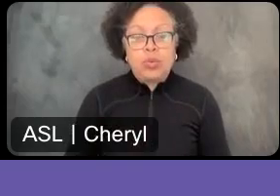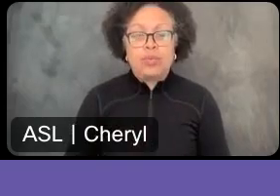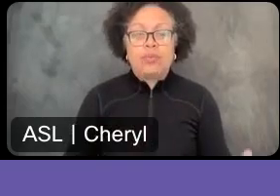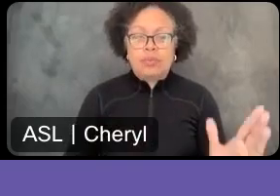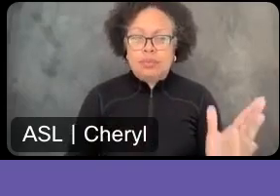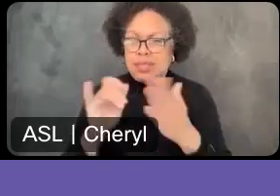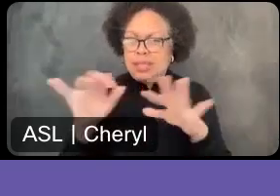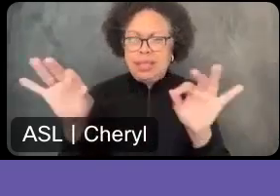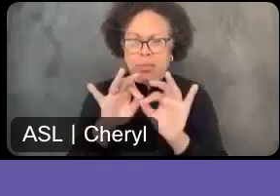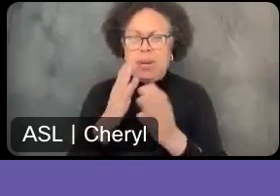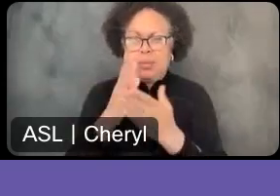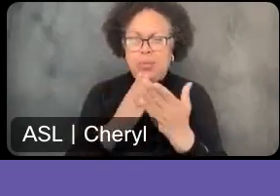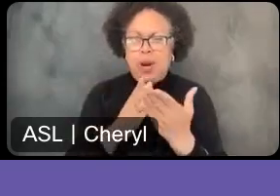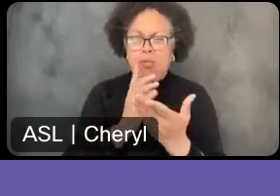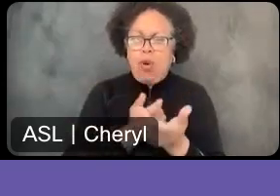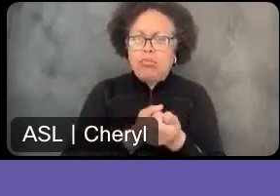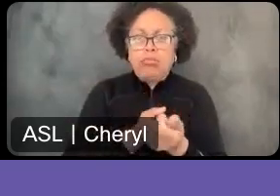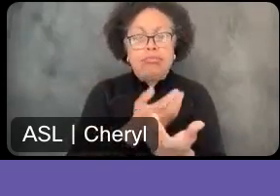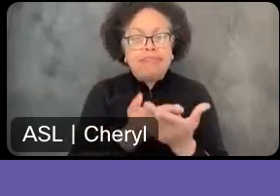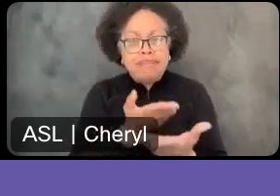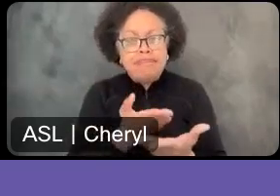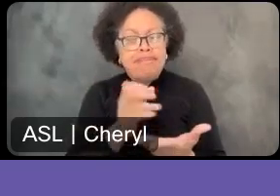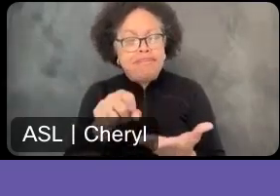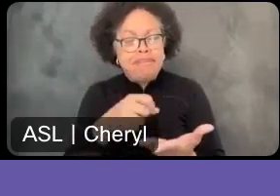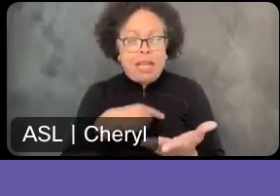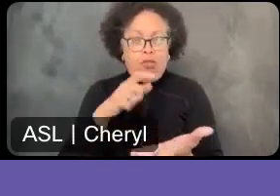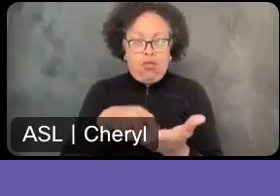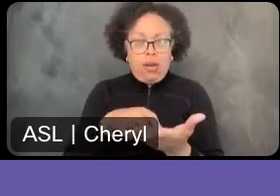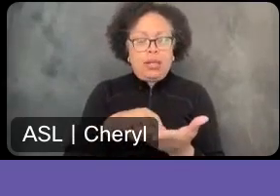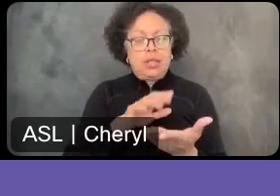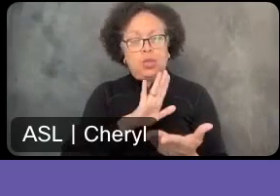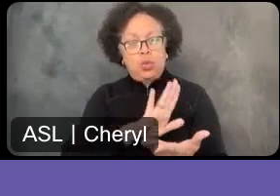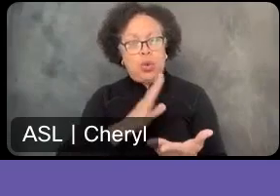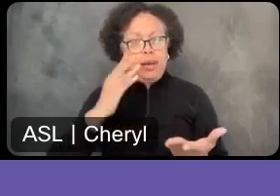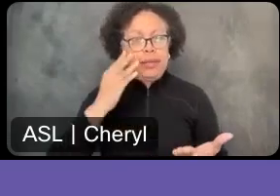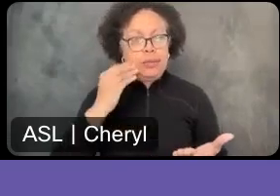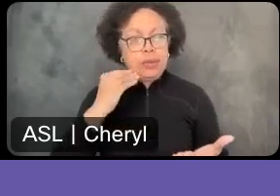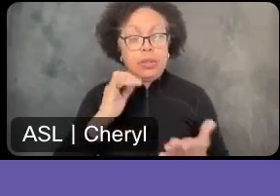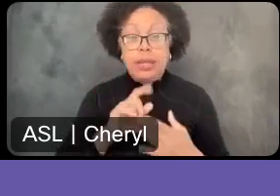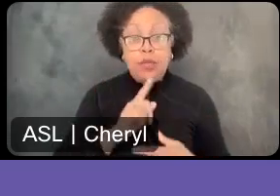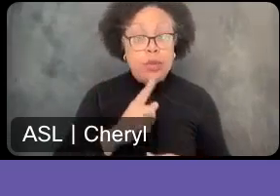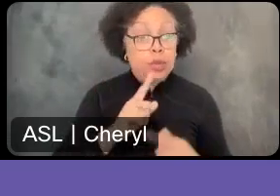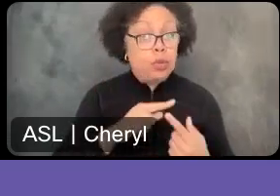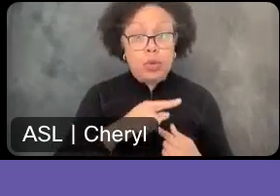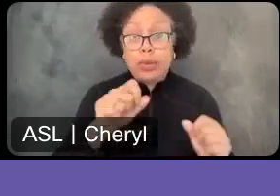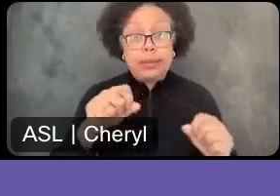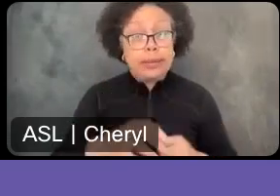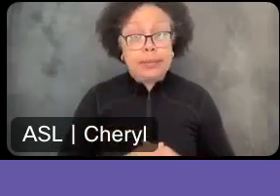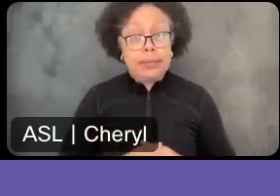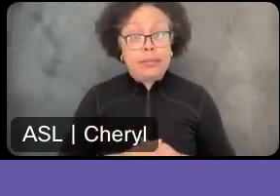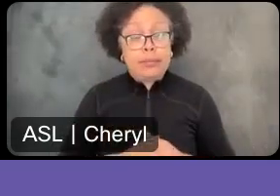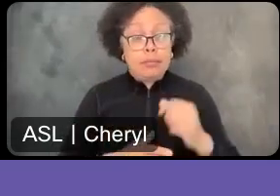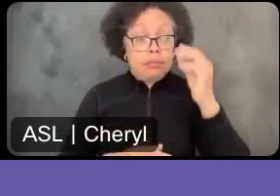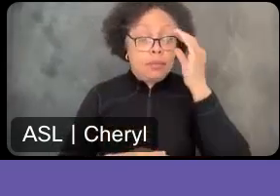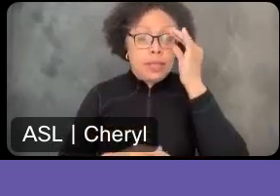important component of validation. We recognize that someone's experiences are real for them, but it doesn't mean